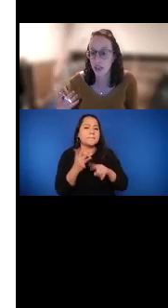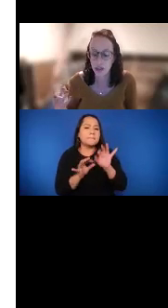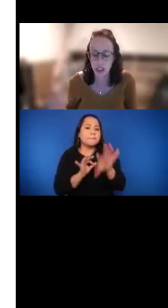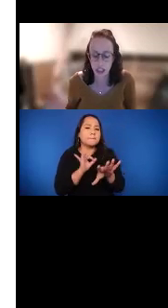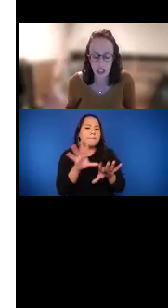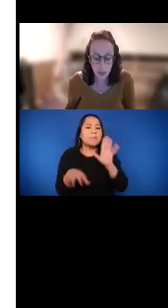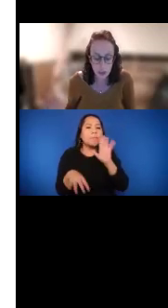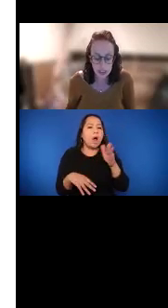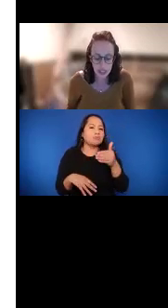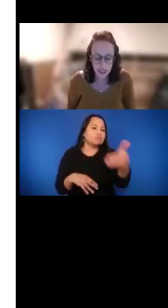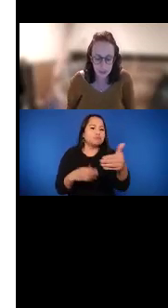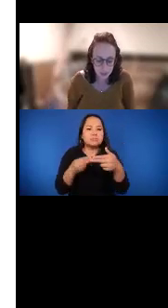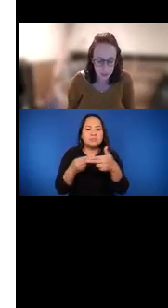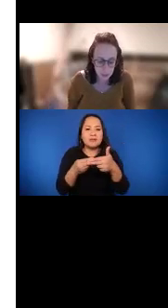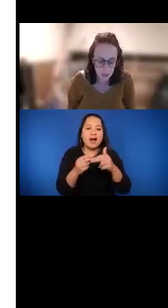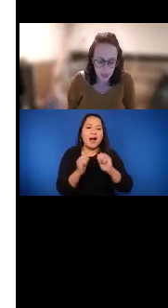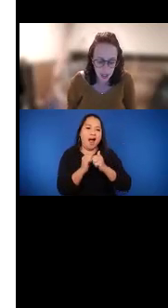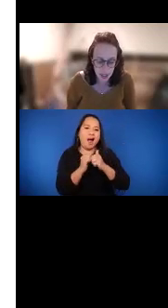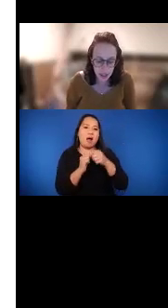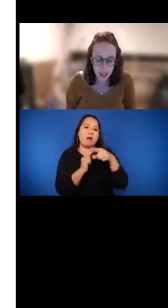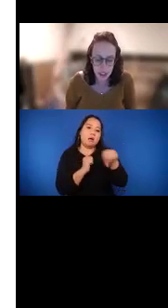an actual charity website.